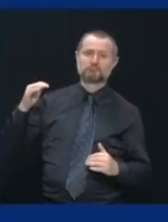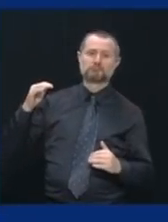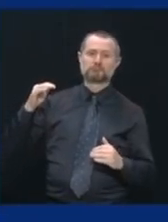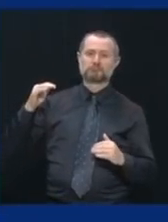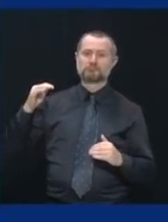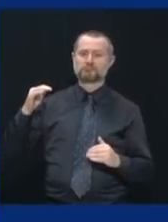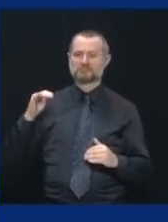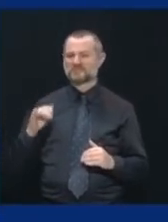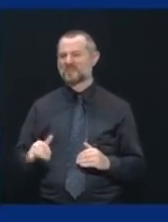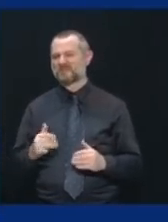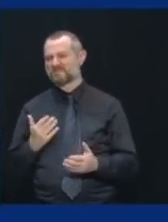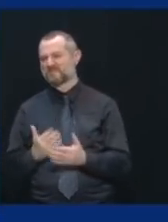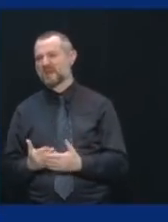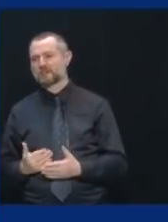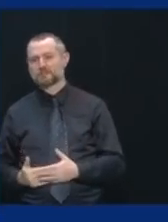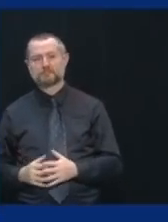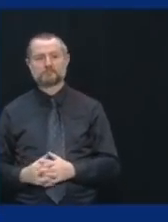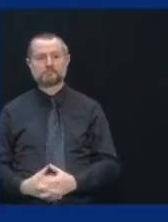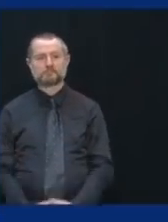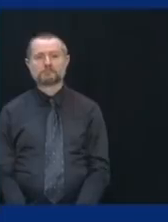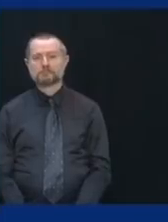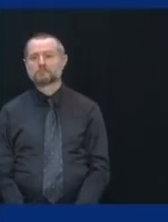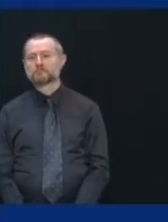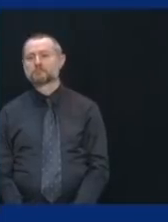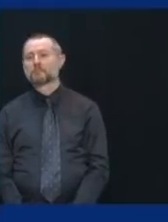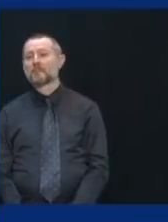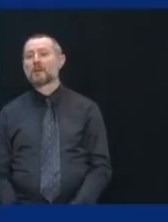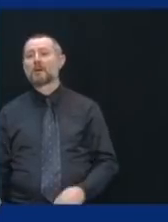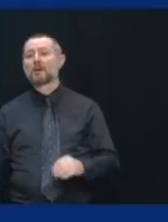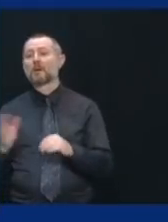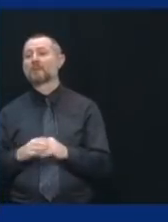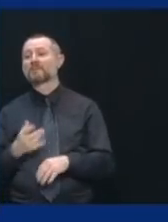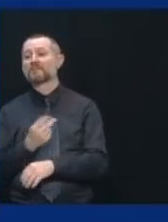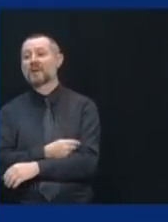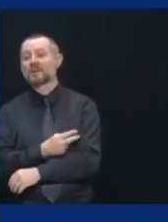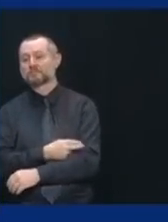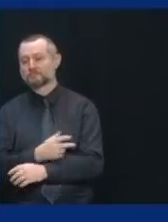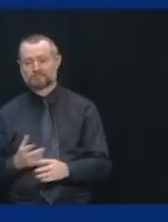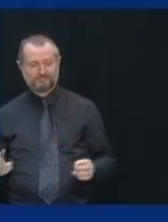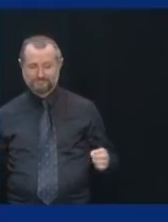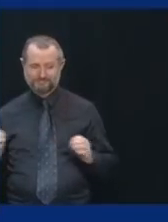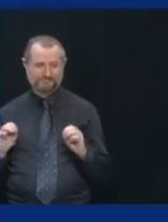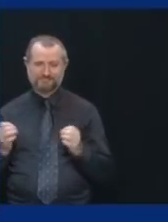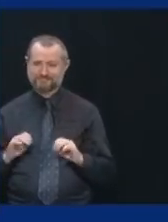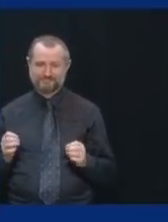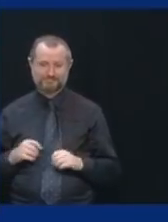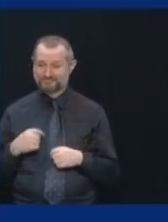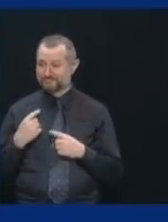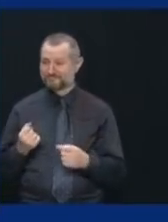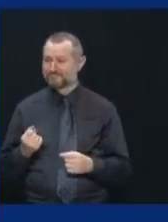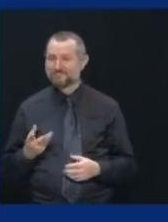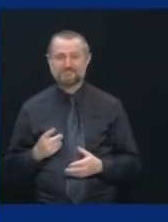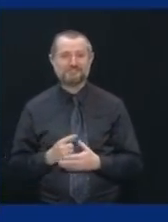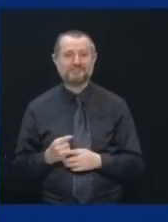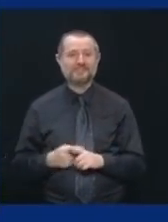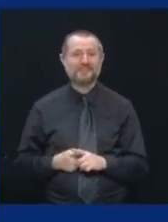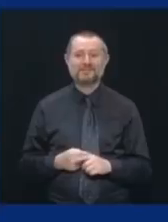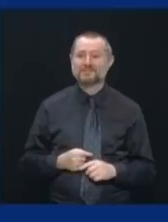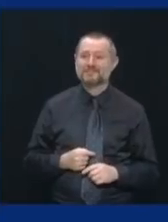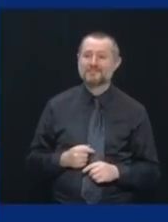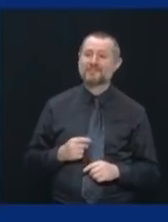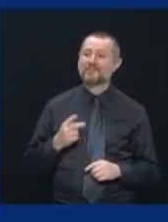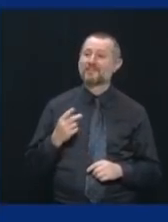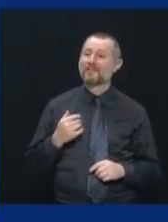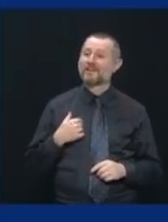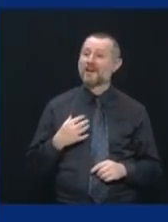reality. That's not going to change for months. For months. So if you think, well, I'm eligible, well,